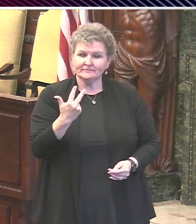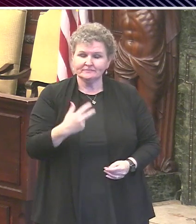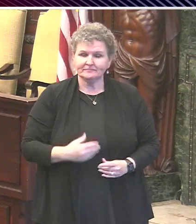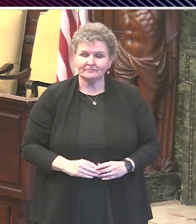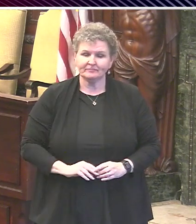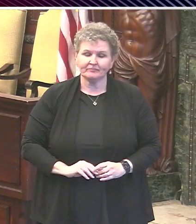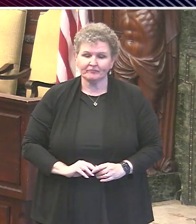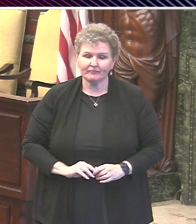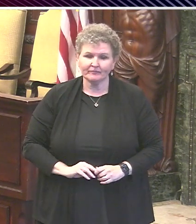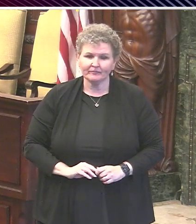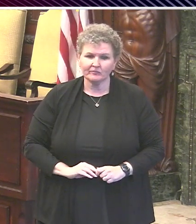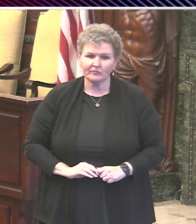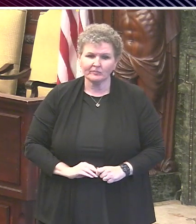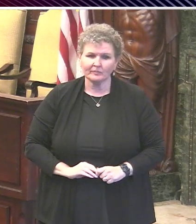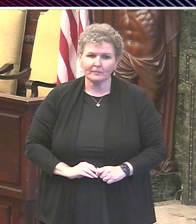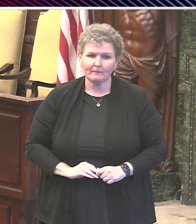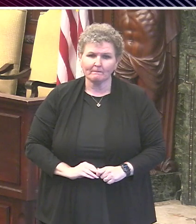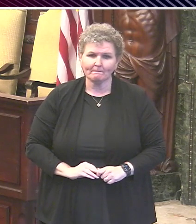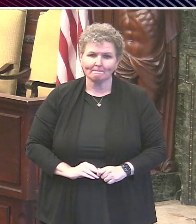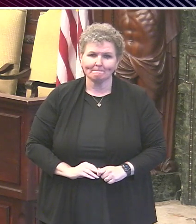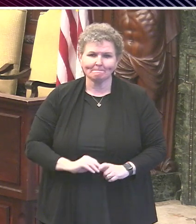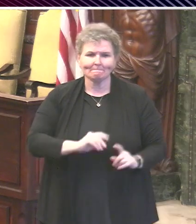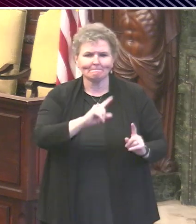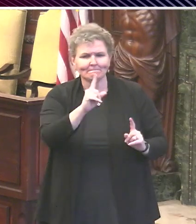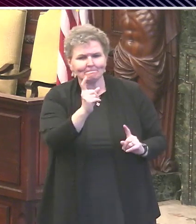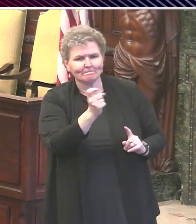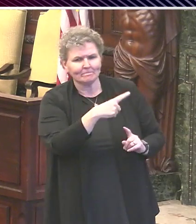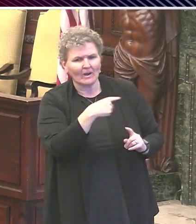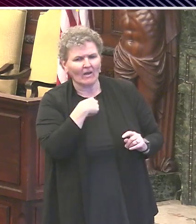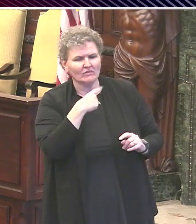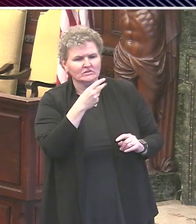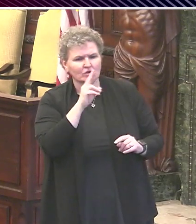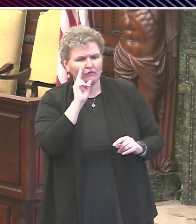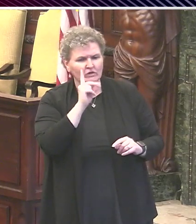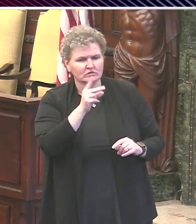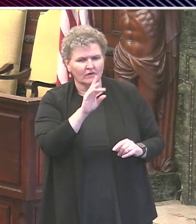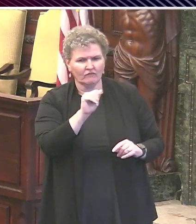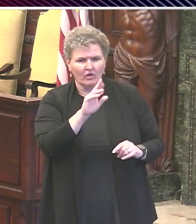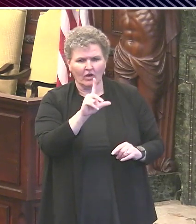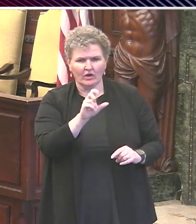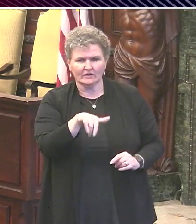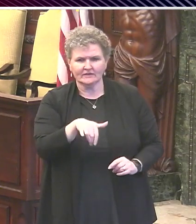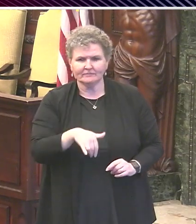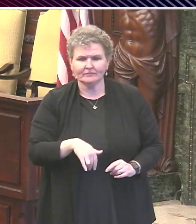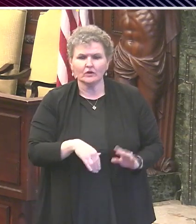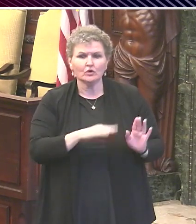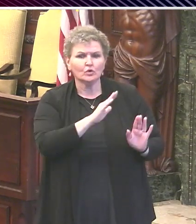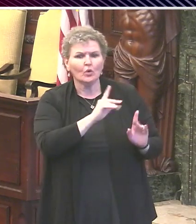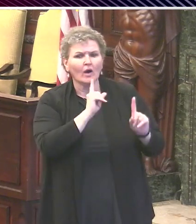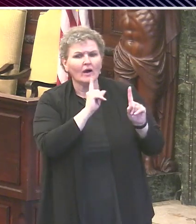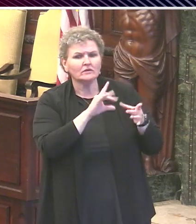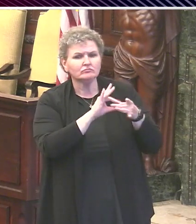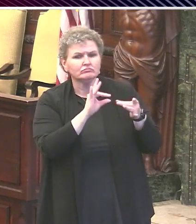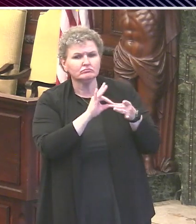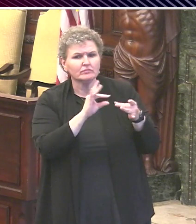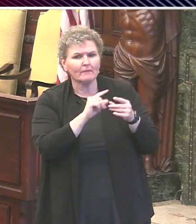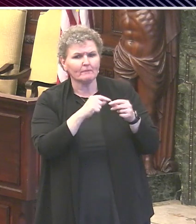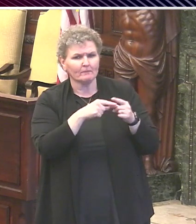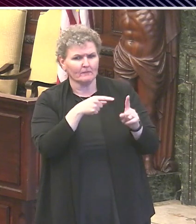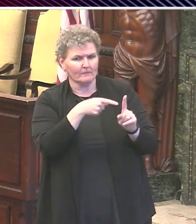Hi, this question is for Dr. Farley. We just wanted to get your reaction, Dr. Farley, to the policy lab at